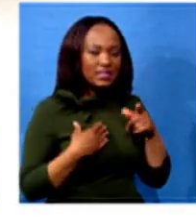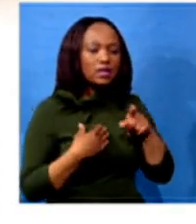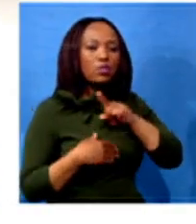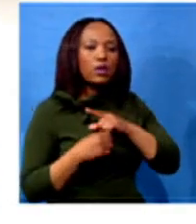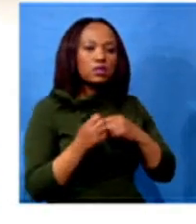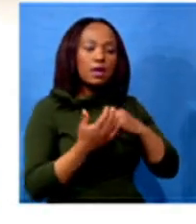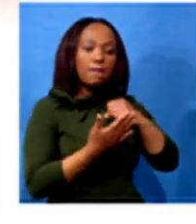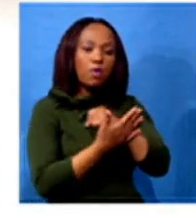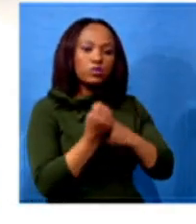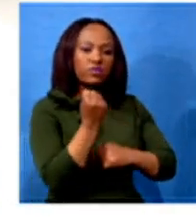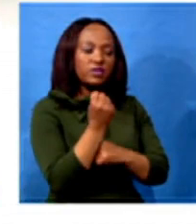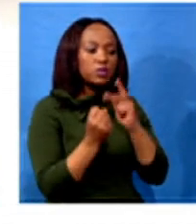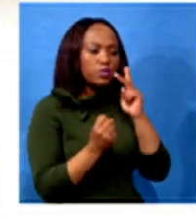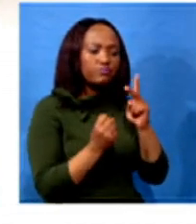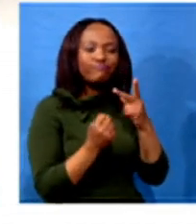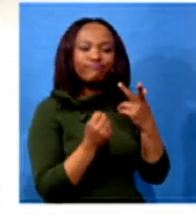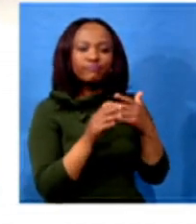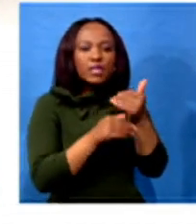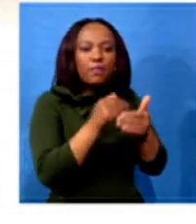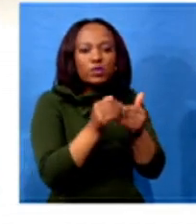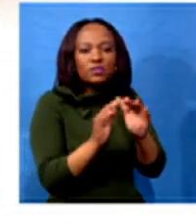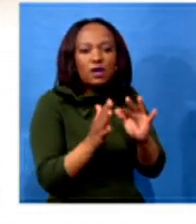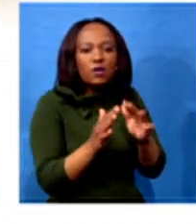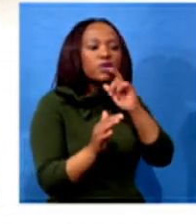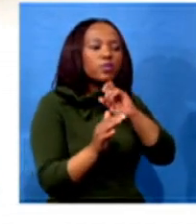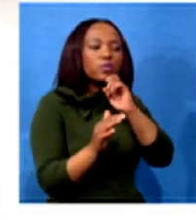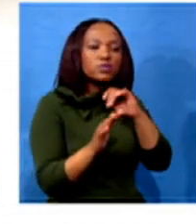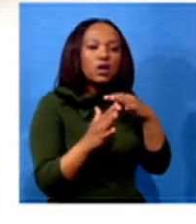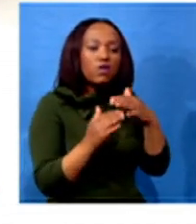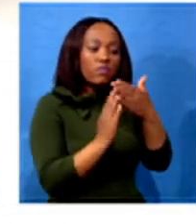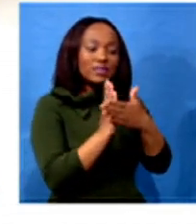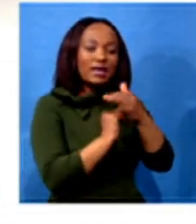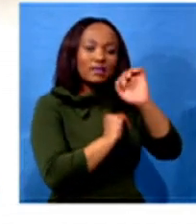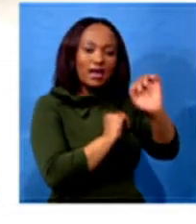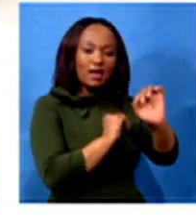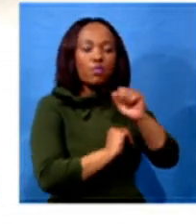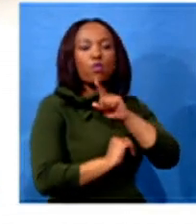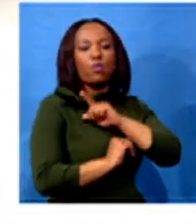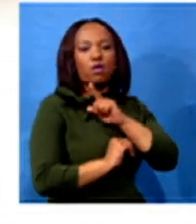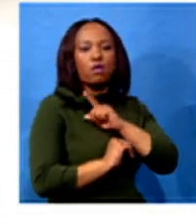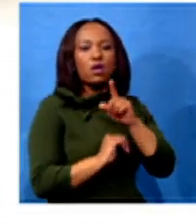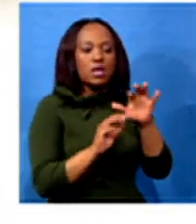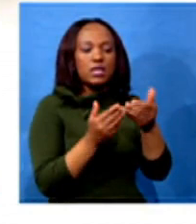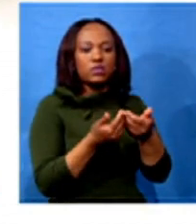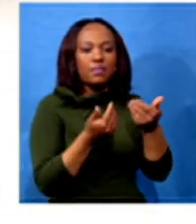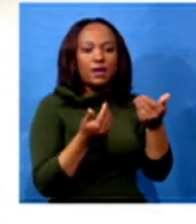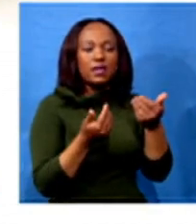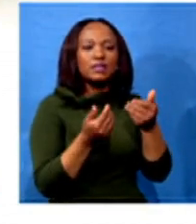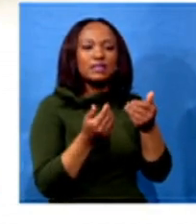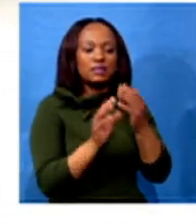also looking at what processes can they use on their side to make sure that they separate at least the line